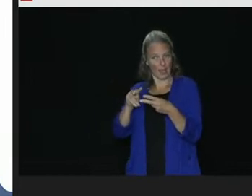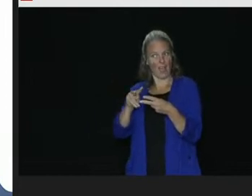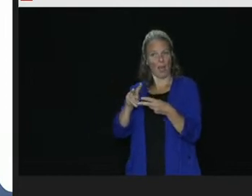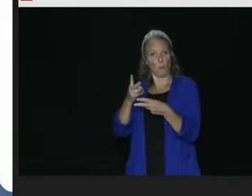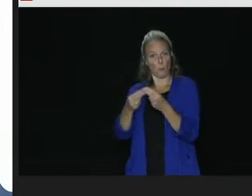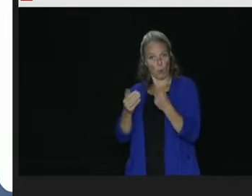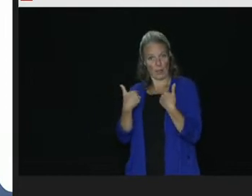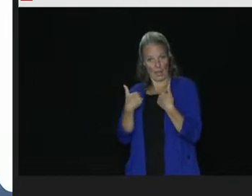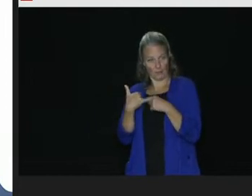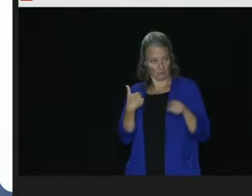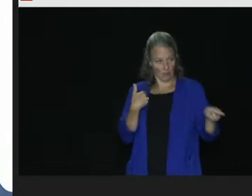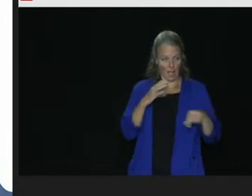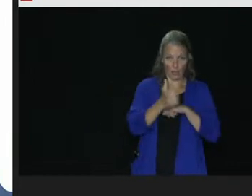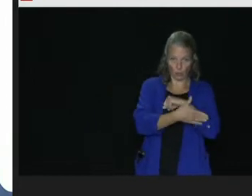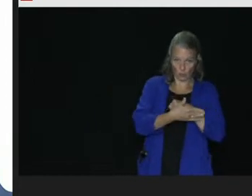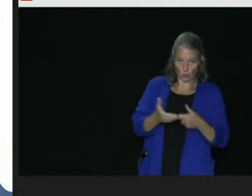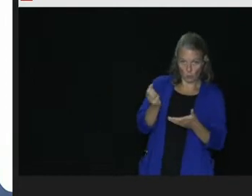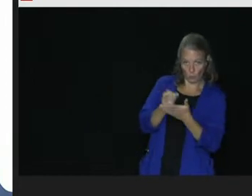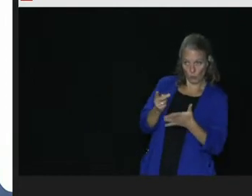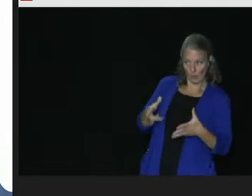in countries like the United States.